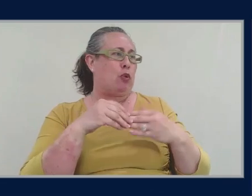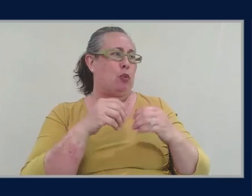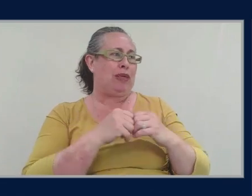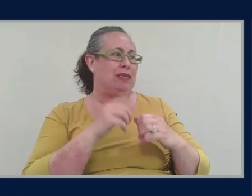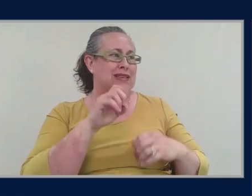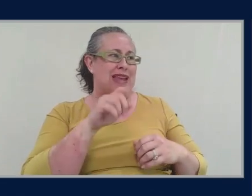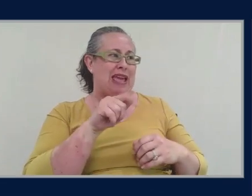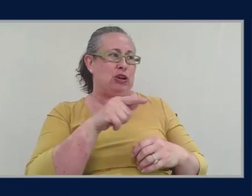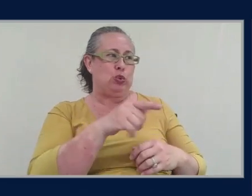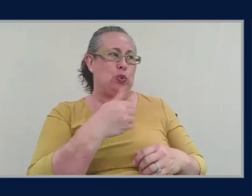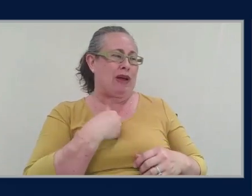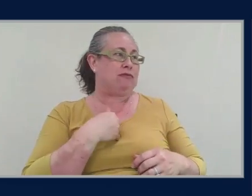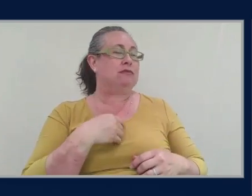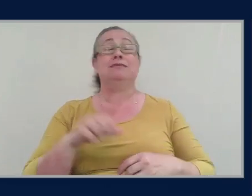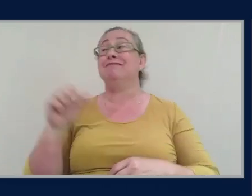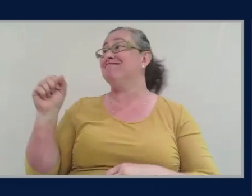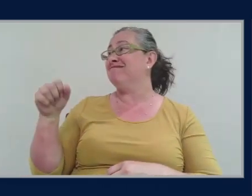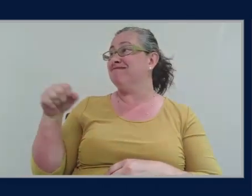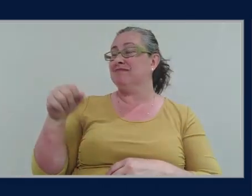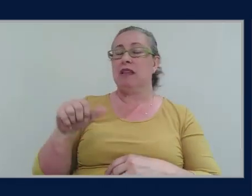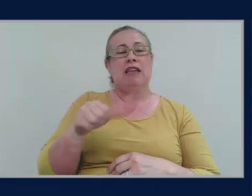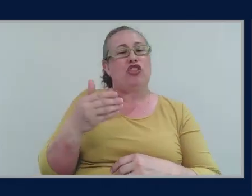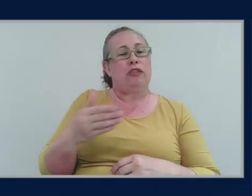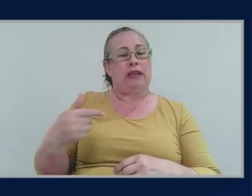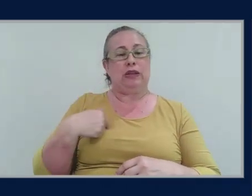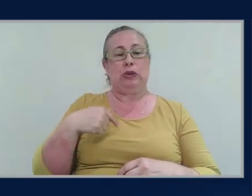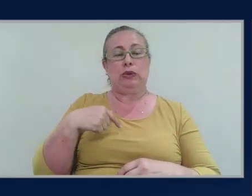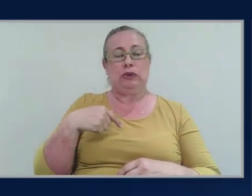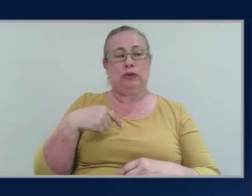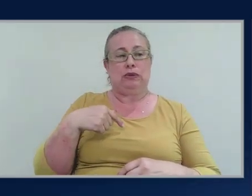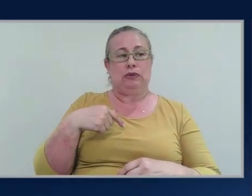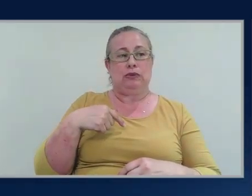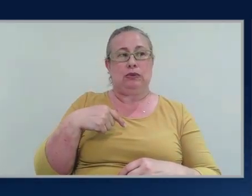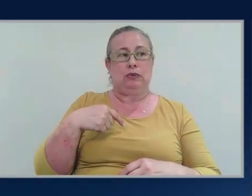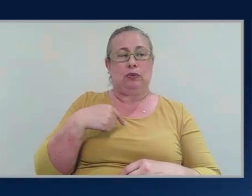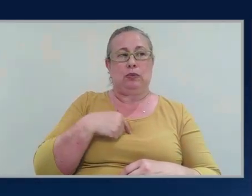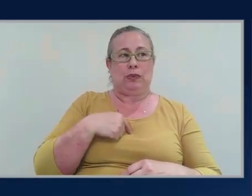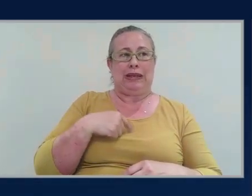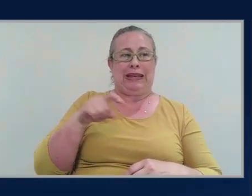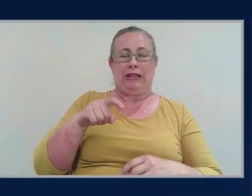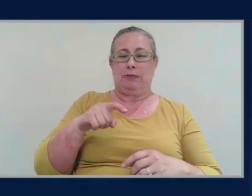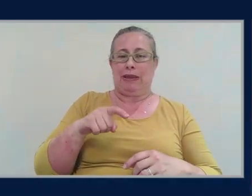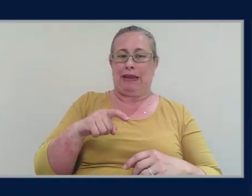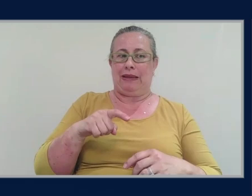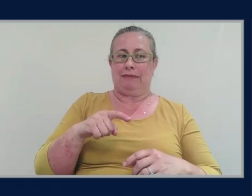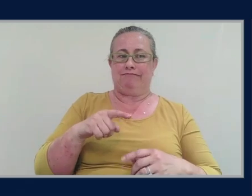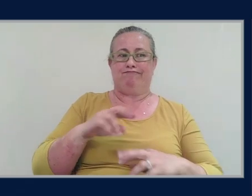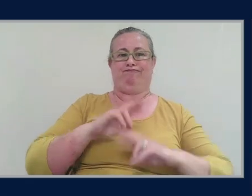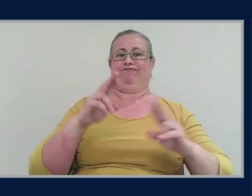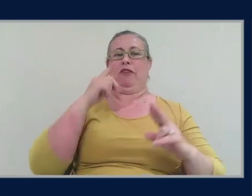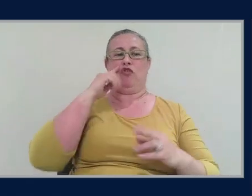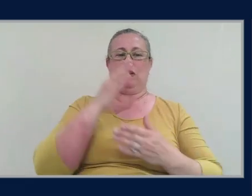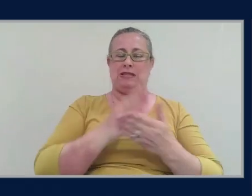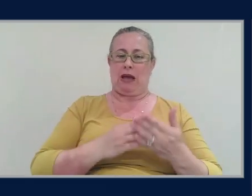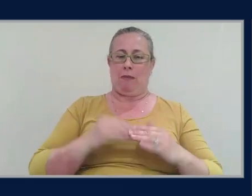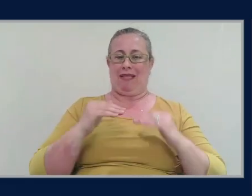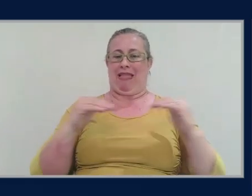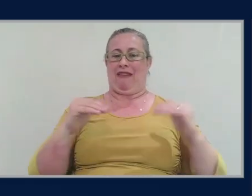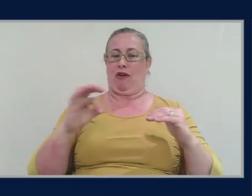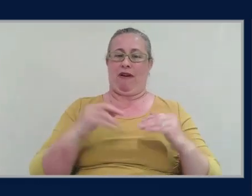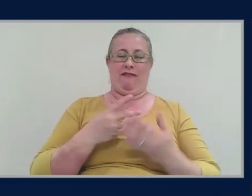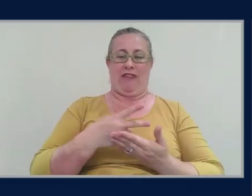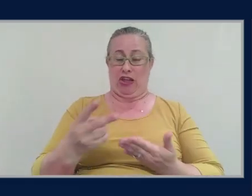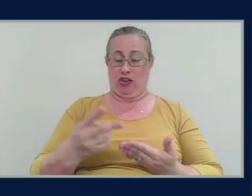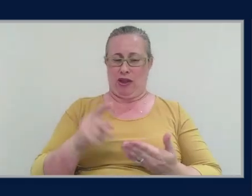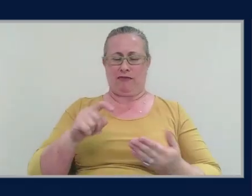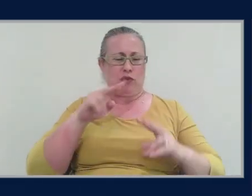And the other thing is you also have to be, in some cases, prepared for some level of failure that happens, right? You have to analyze the data. Is this right?